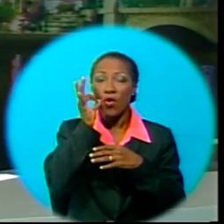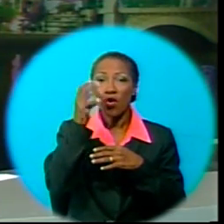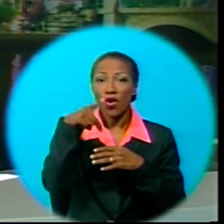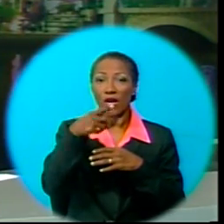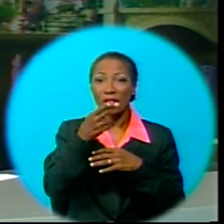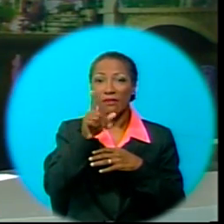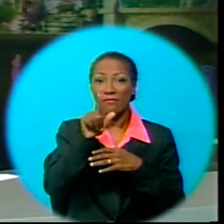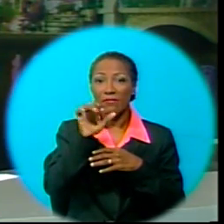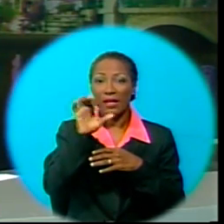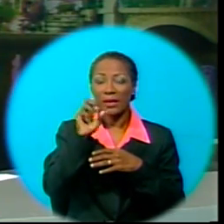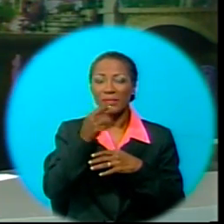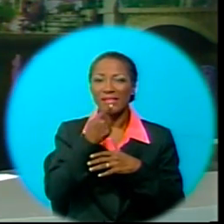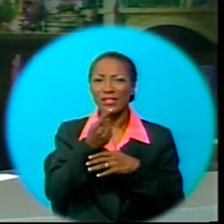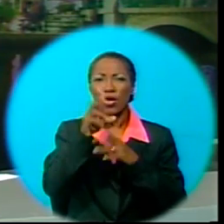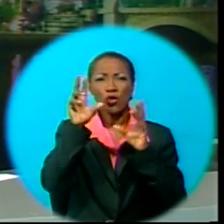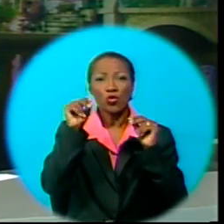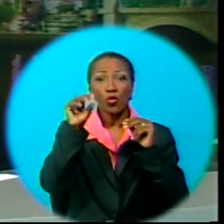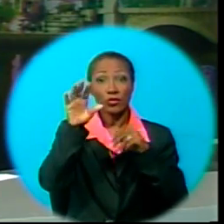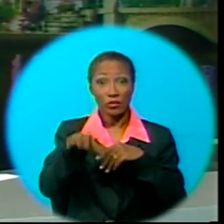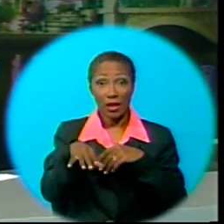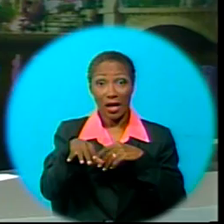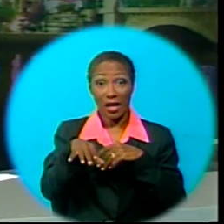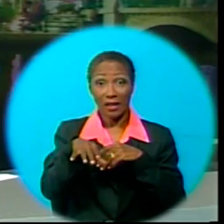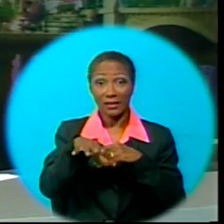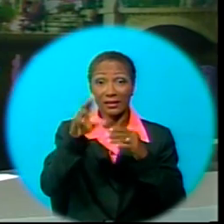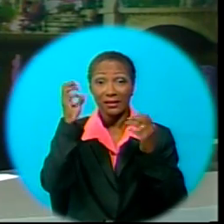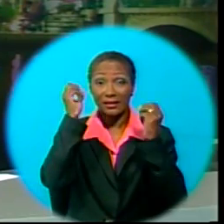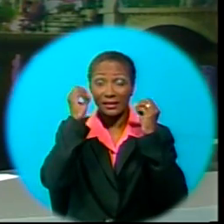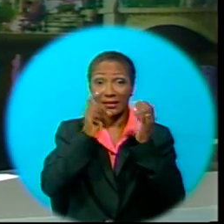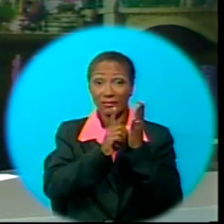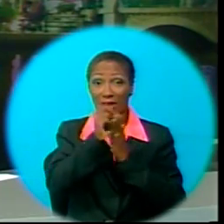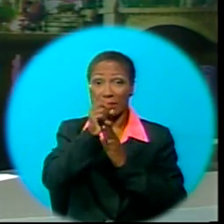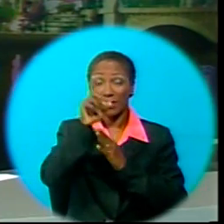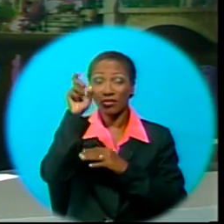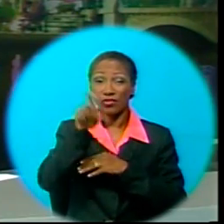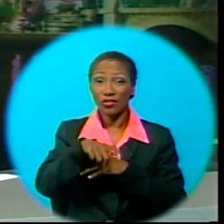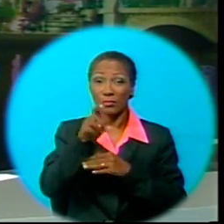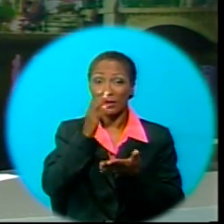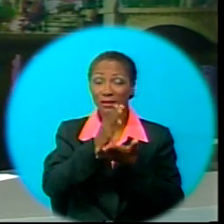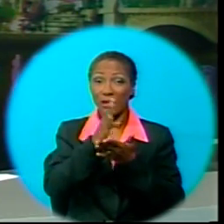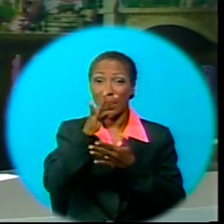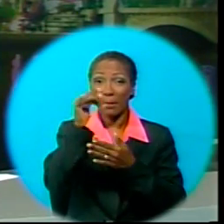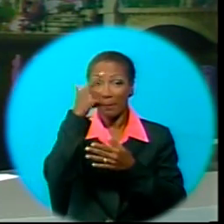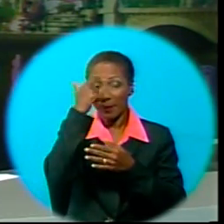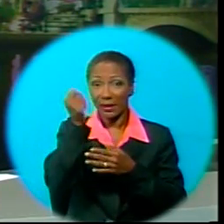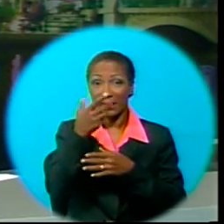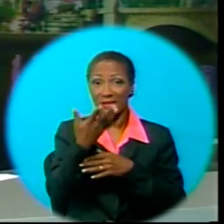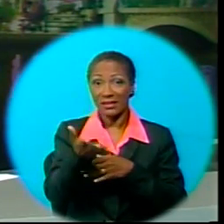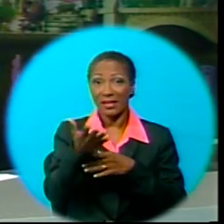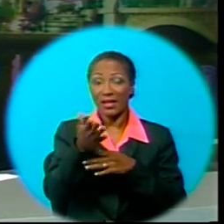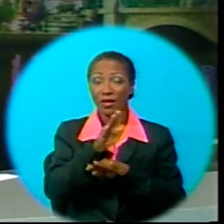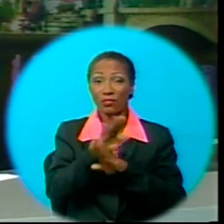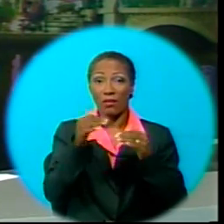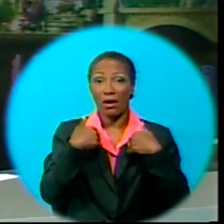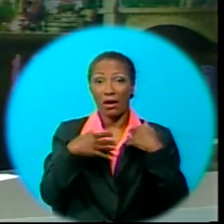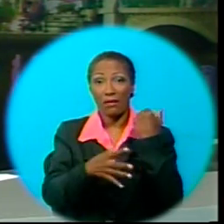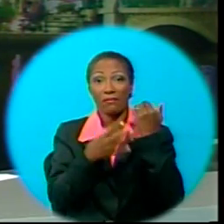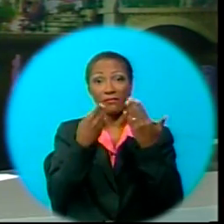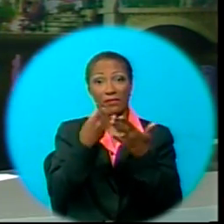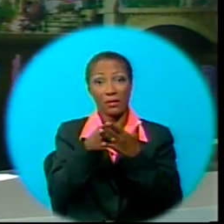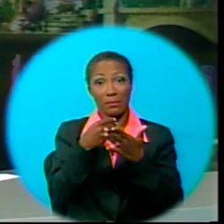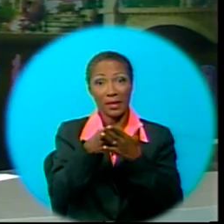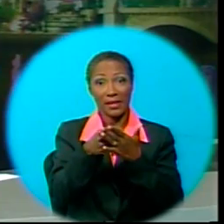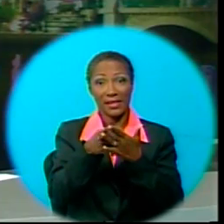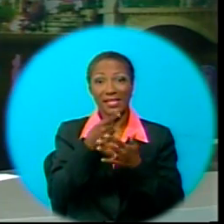no child's academic development should be hindered by financial difficulties that he or she may face. She recognized the donors, saying